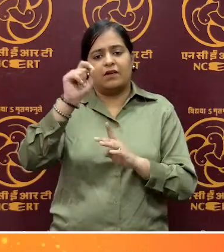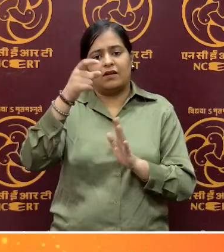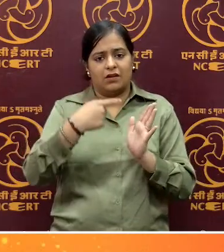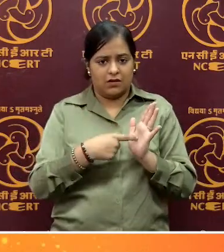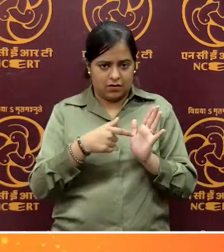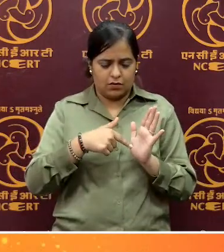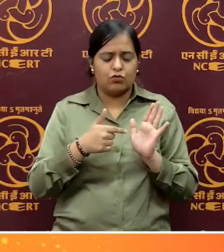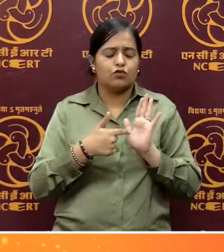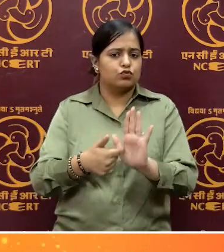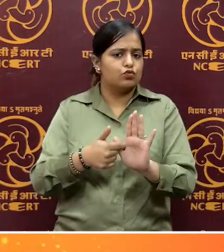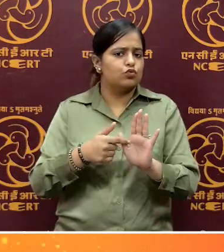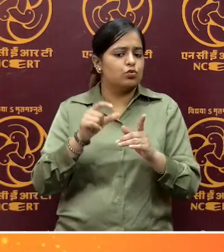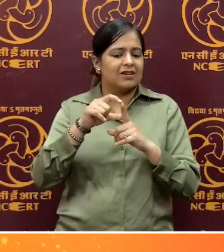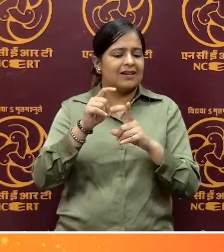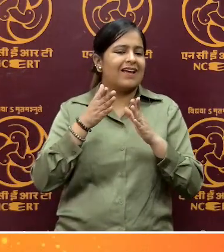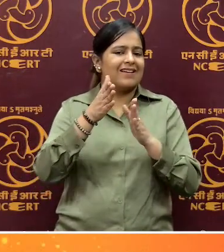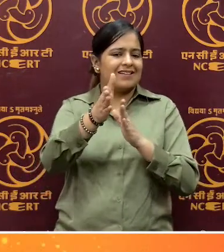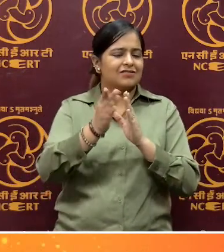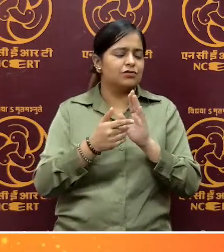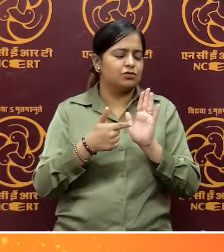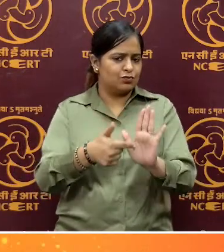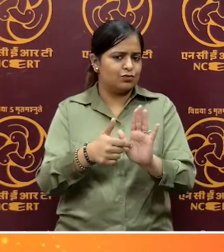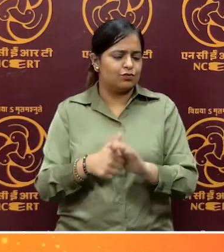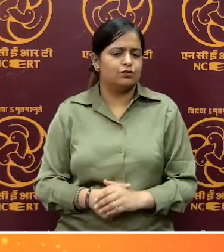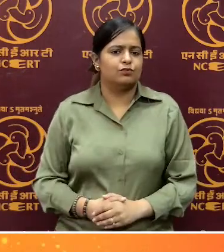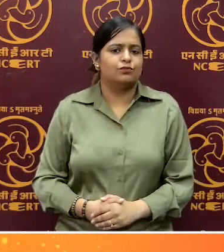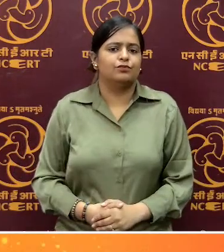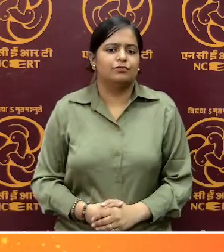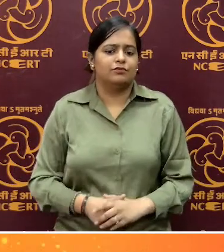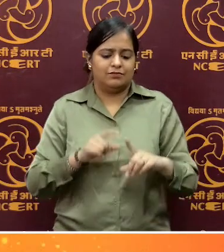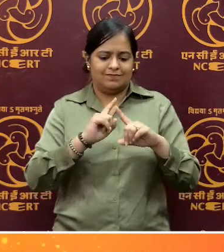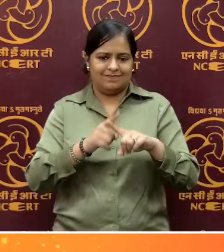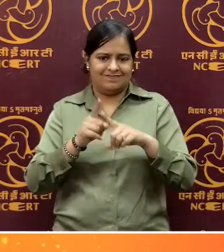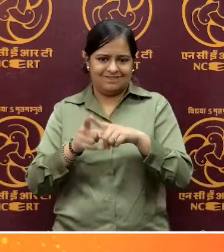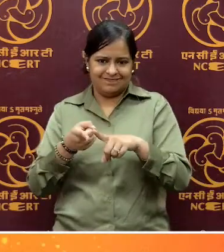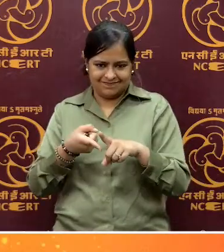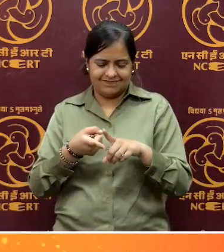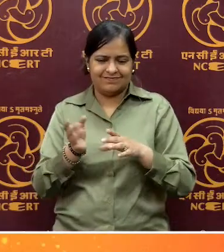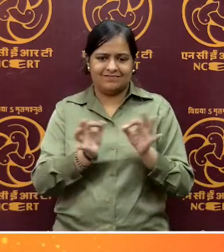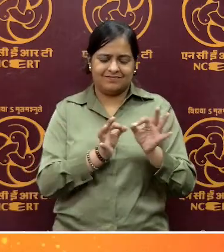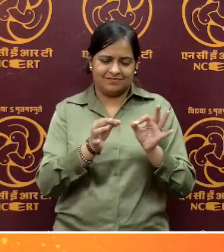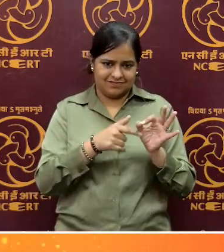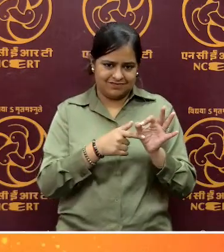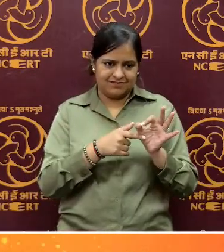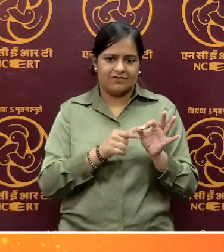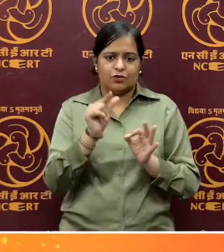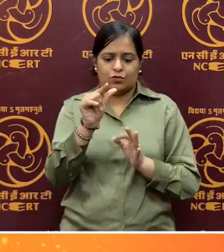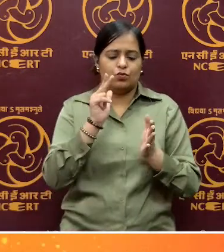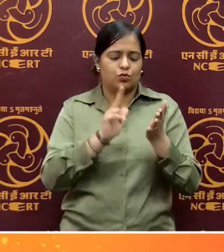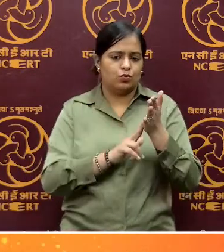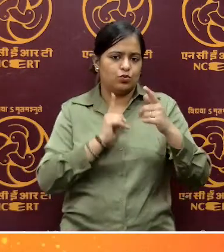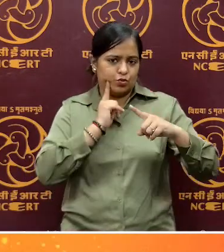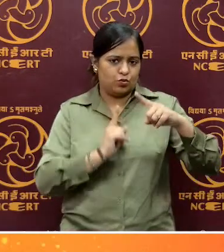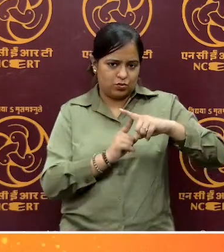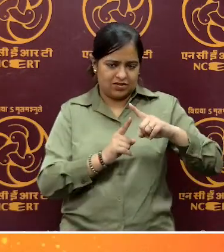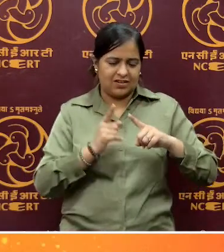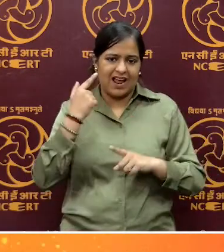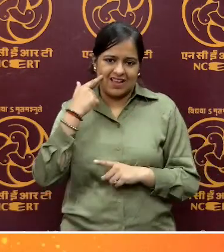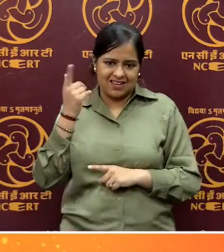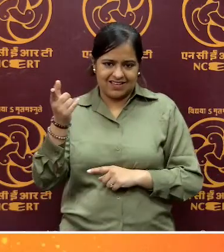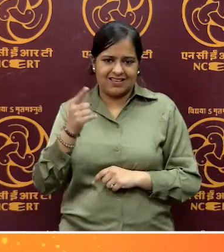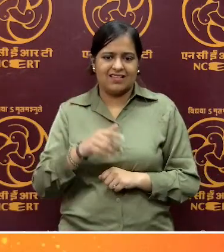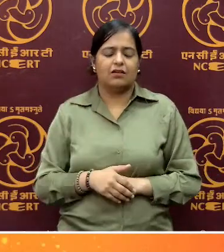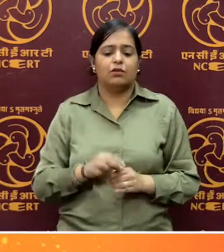I have to show a direction. This direction is x-axis, which is explained through this vector, unit vector I, which has magnitude